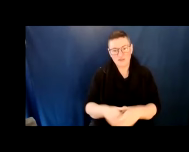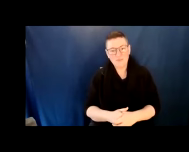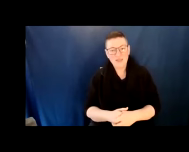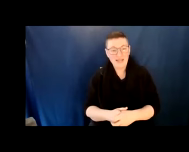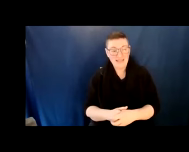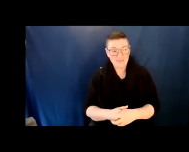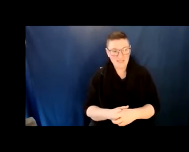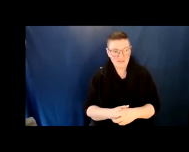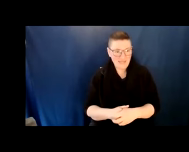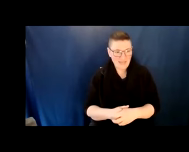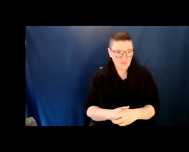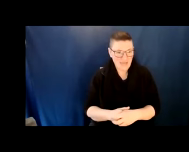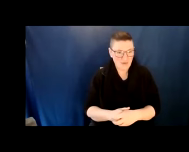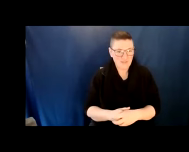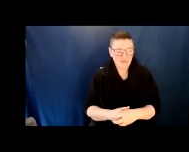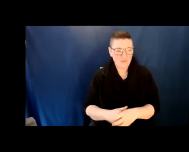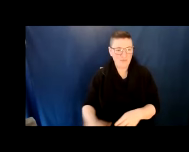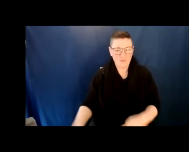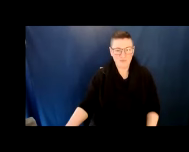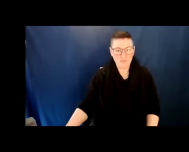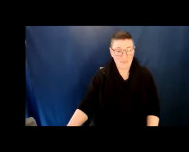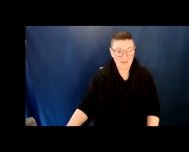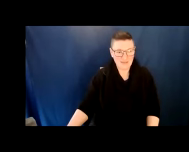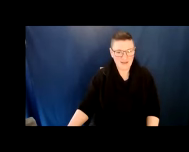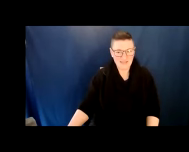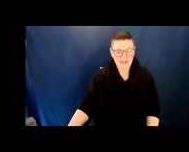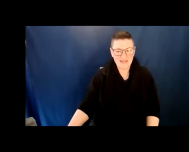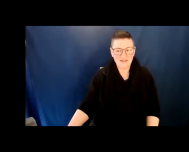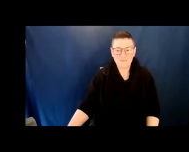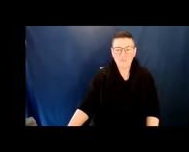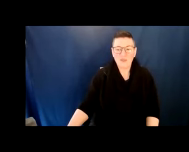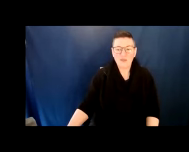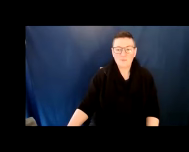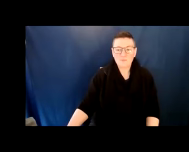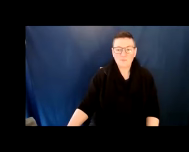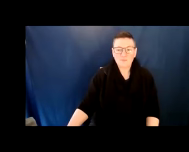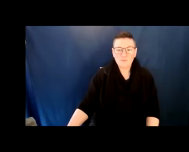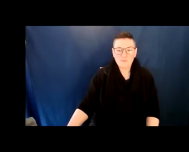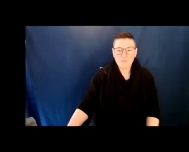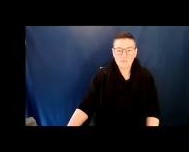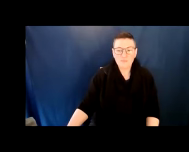consideration that has to be taken into account when mapping signs in ISL.